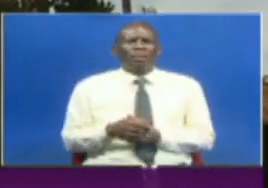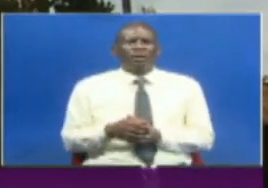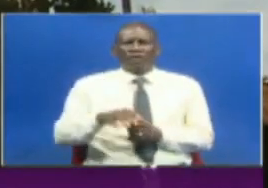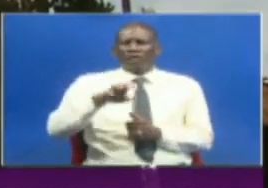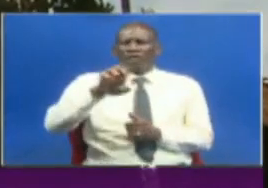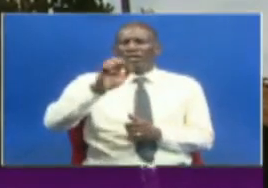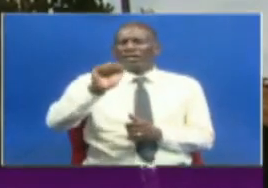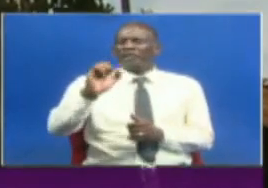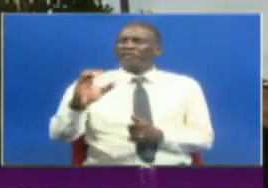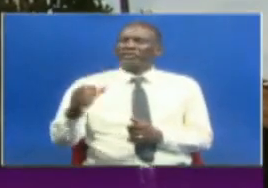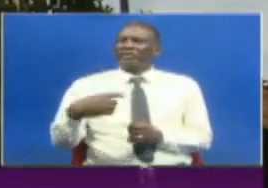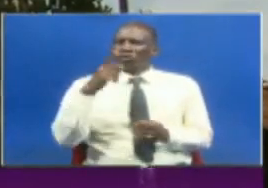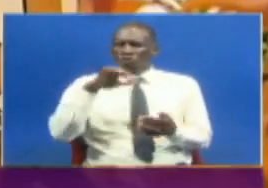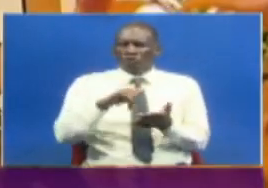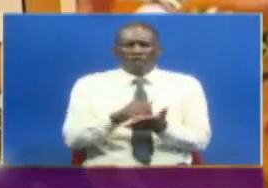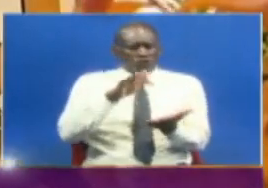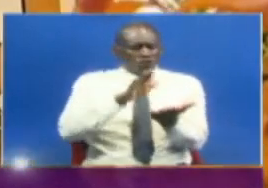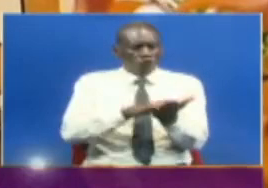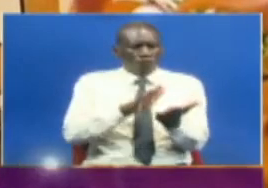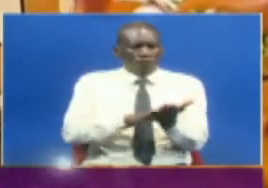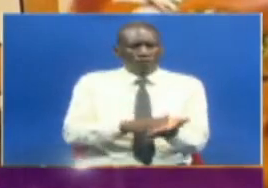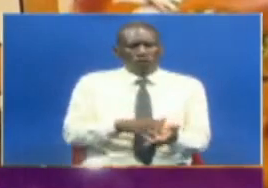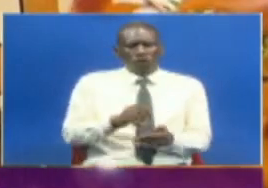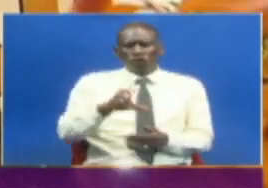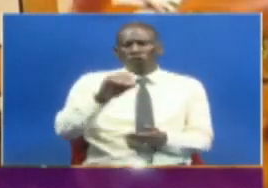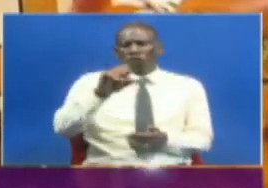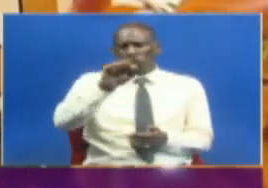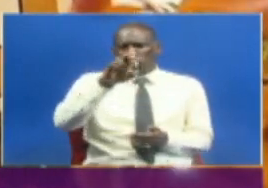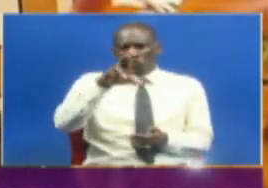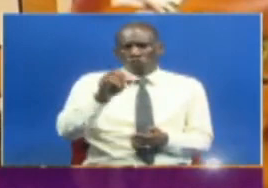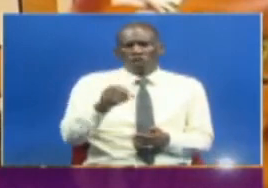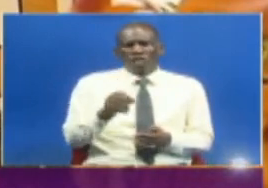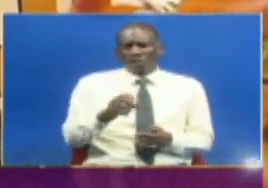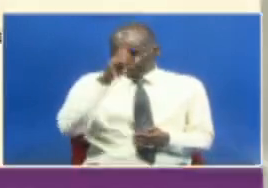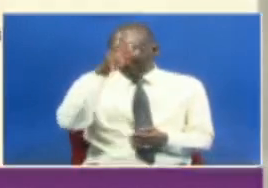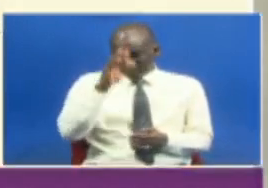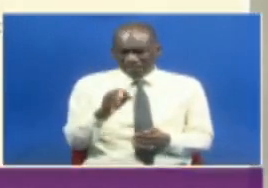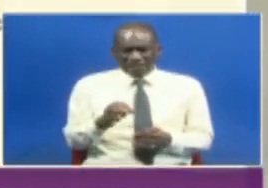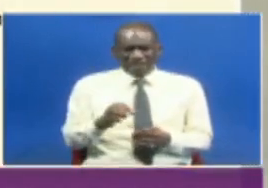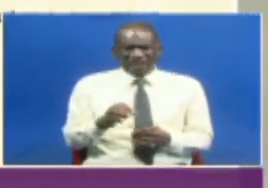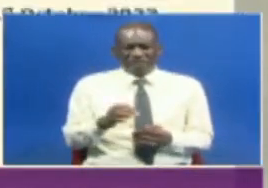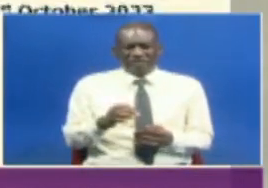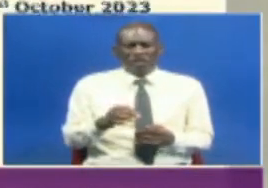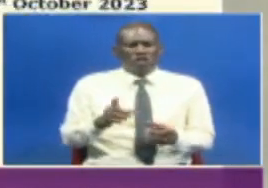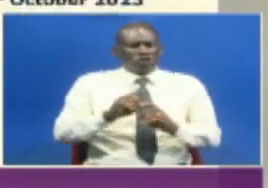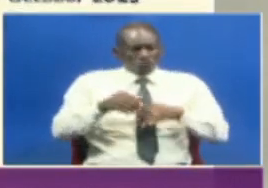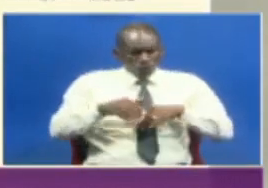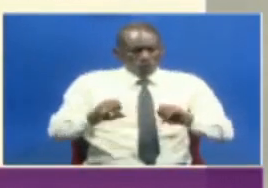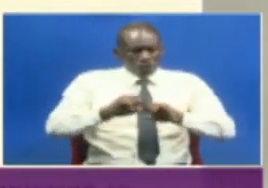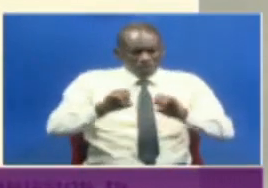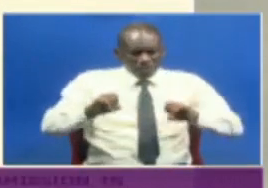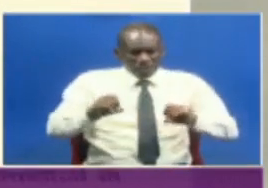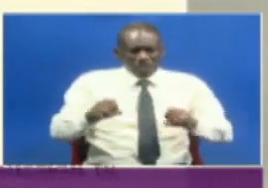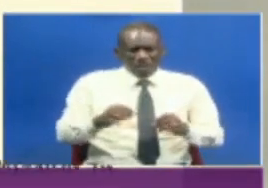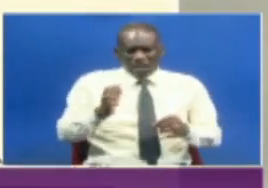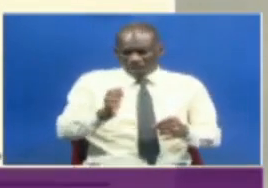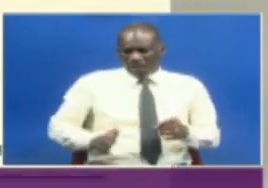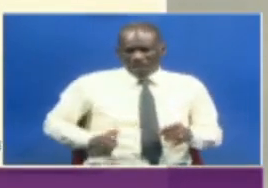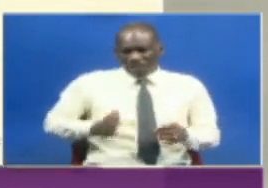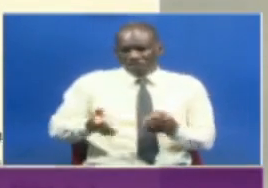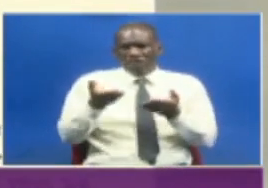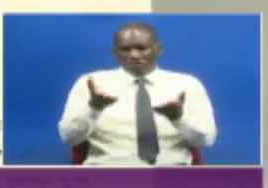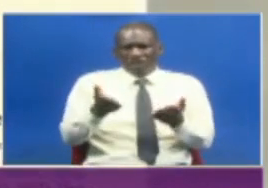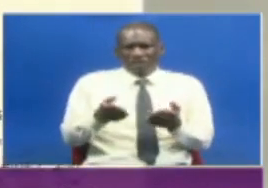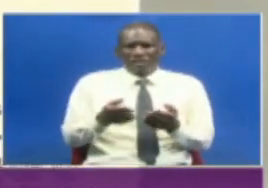EACC says his remarks amount to a serious breach of the integrity and ethical requirements governing the conduct